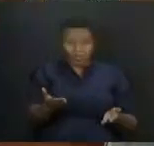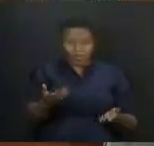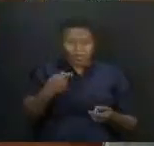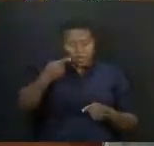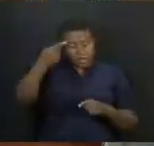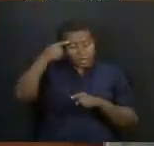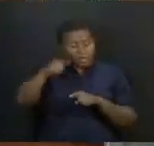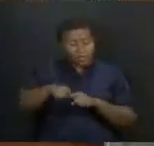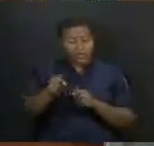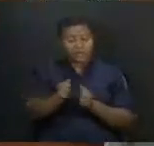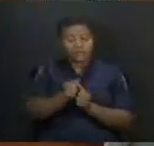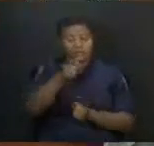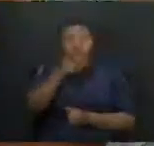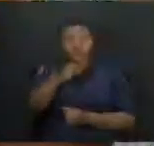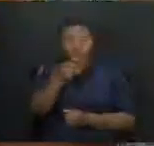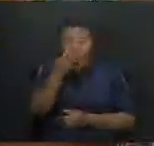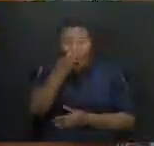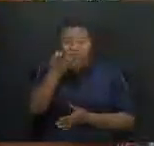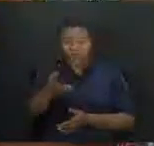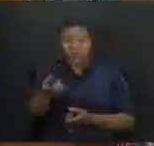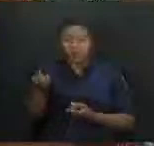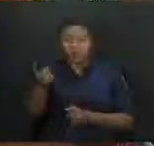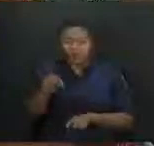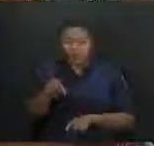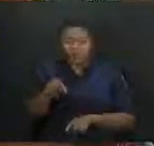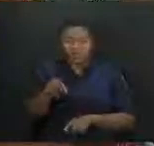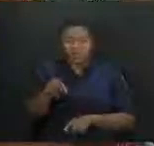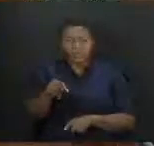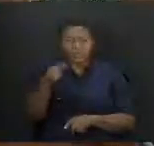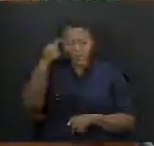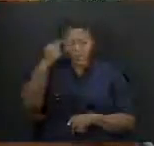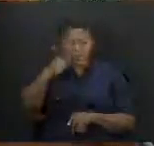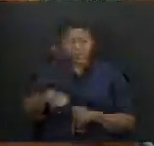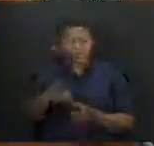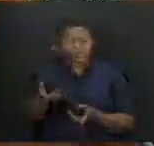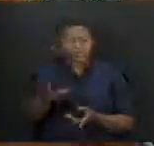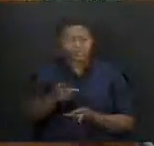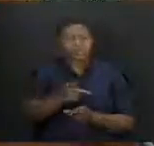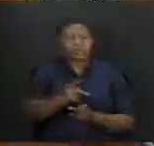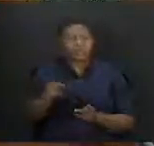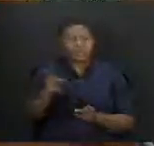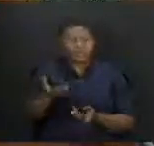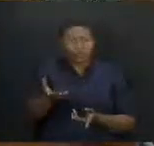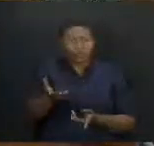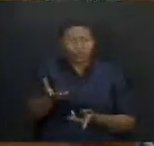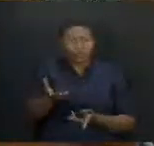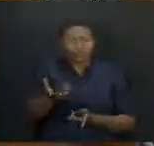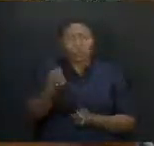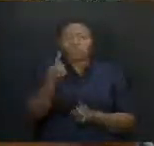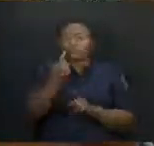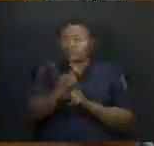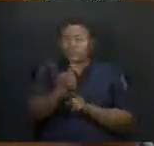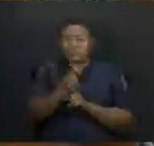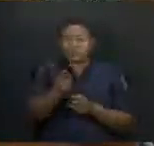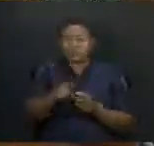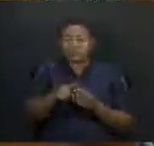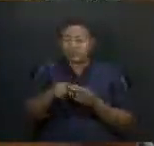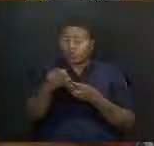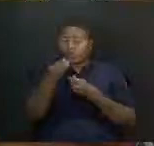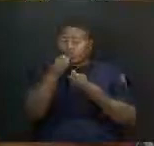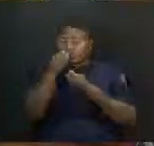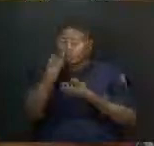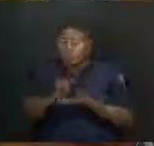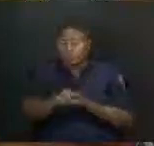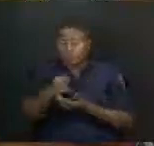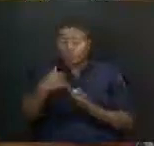when you should return next week. So he was here. So I agree that you've already given direction. But just to indicate that I attempted to